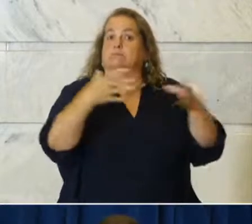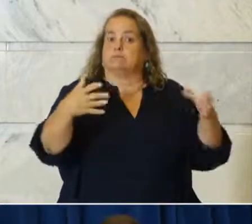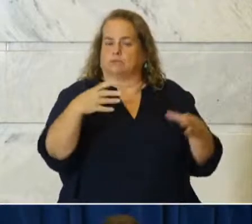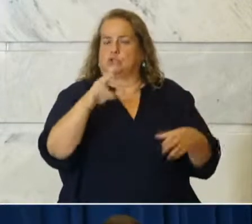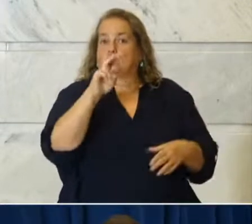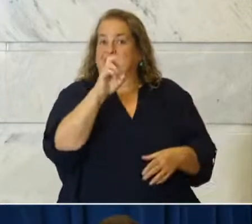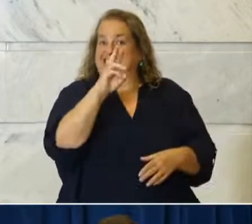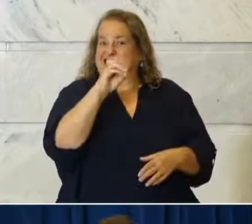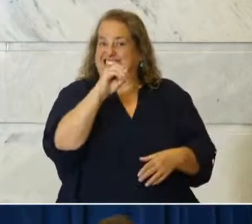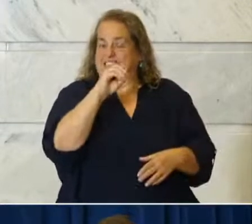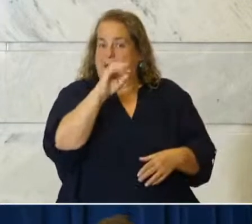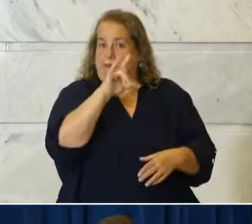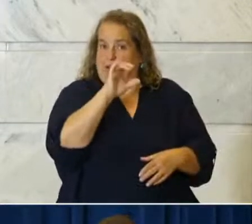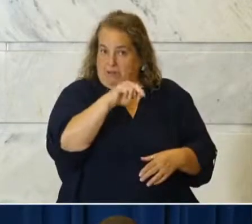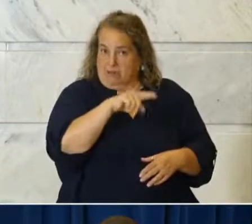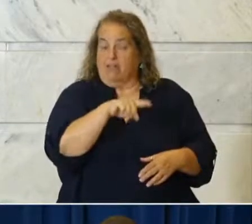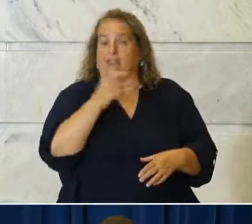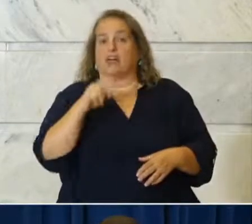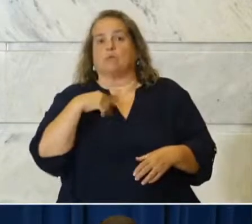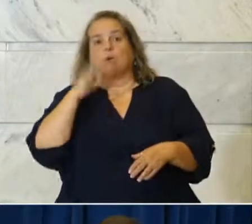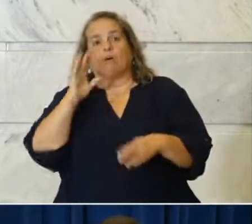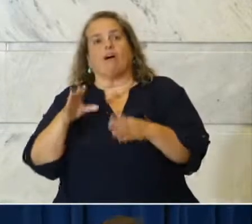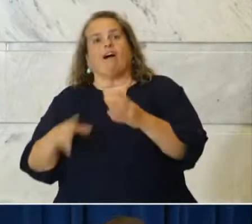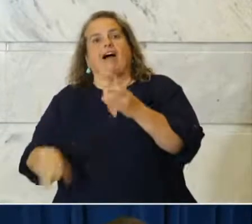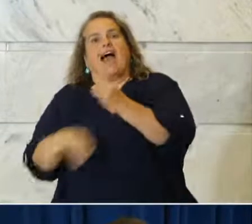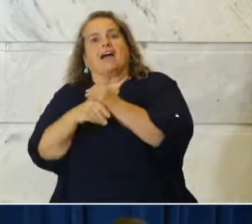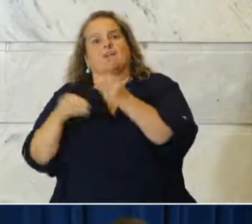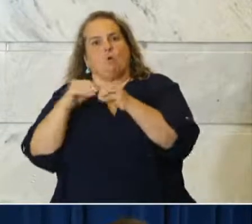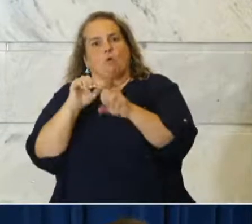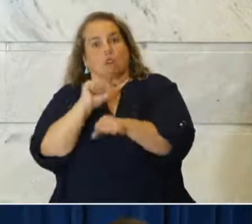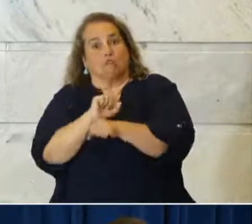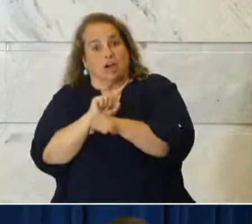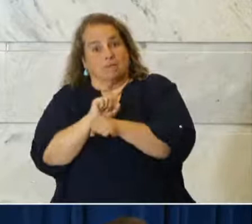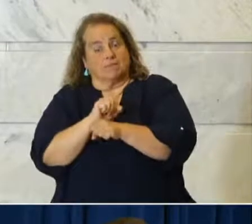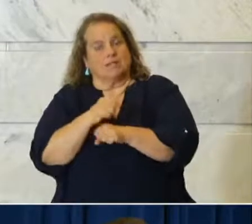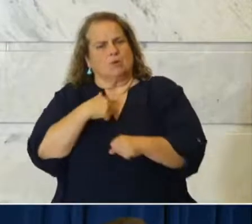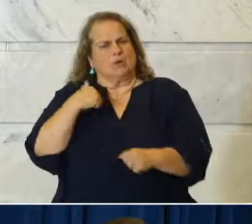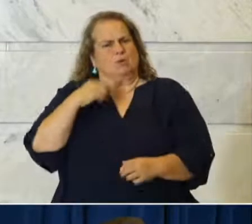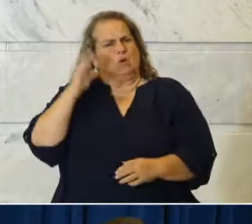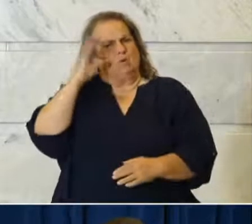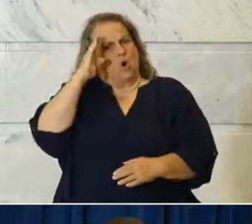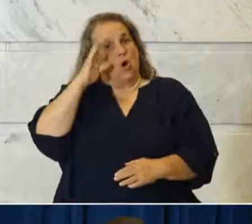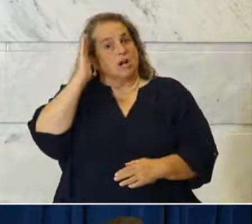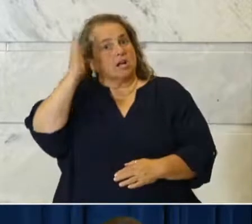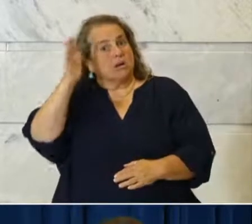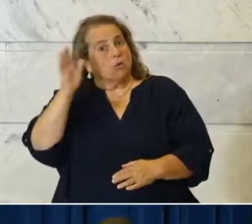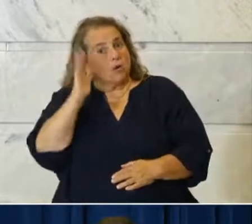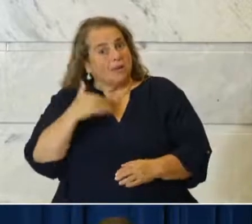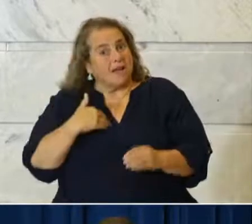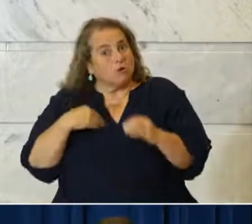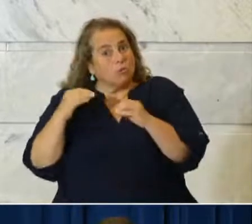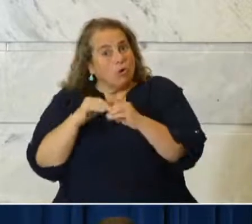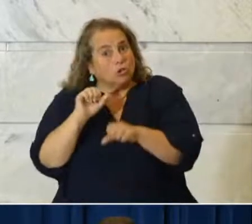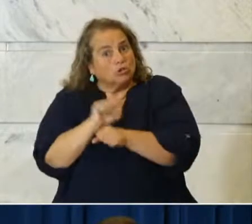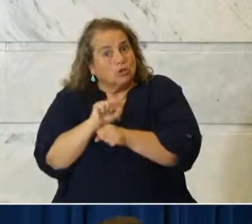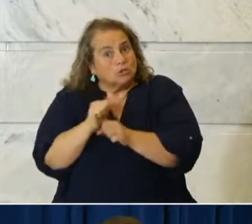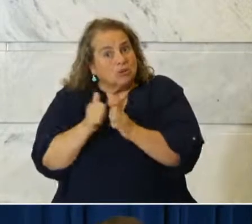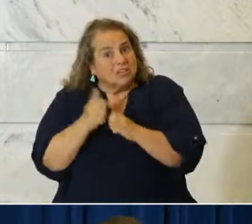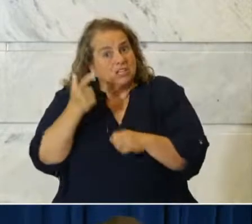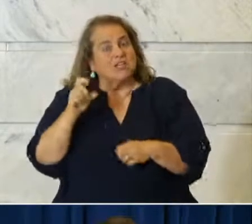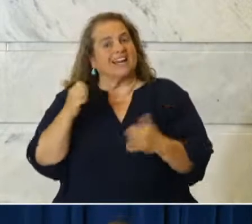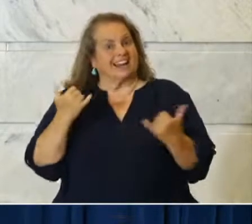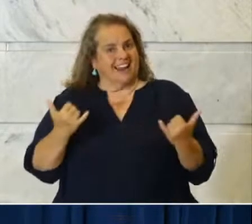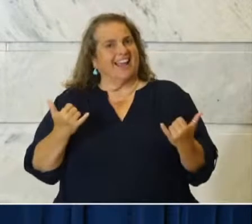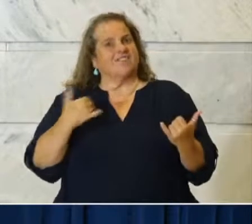be a facility here and if we were going to have jobs in the long term. And the future is brighter today, even in the midst of what we're dealing